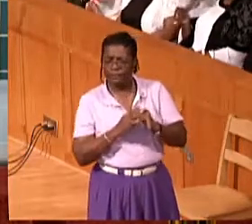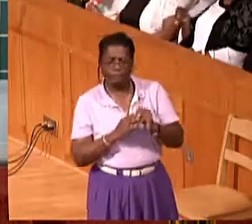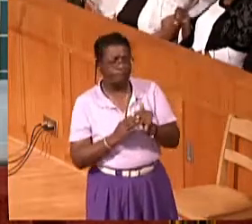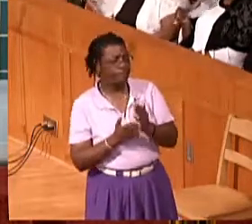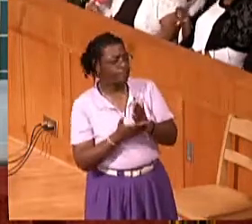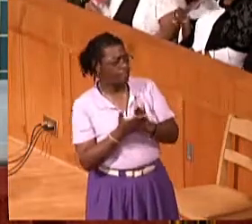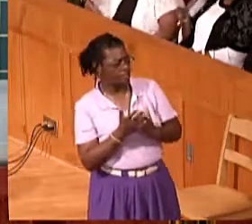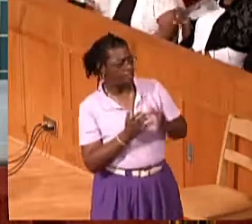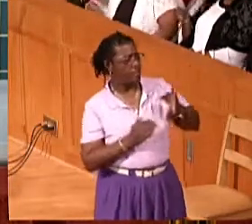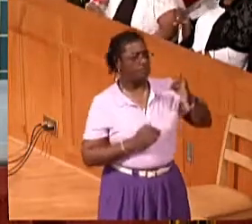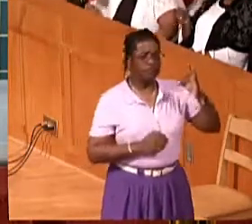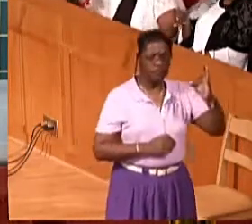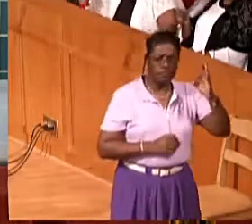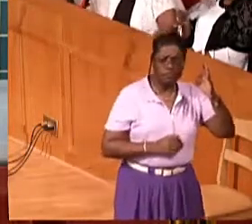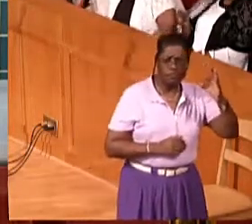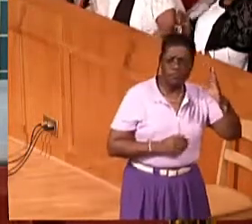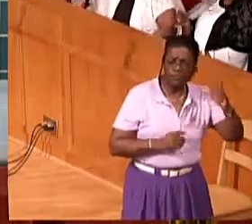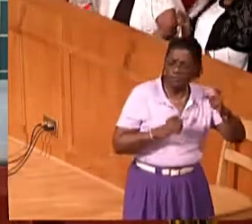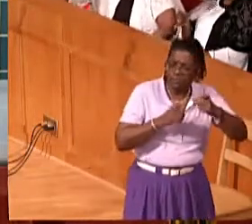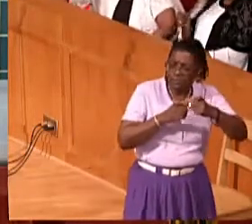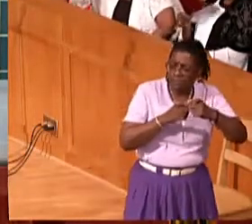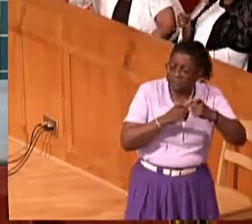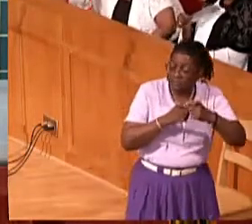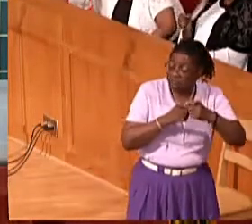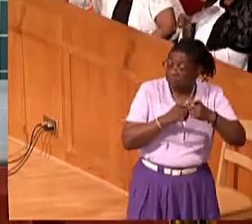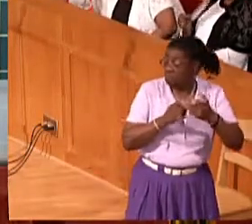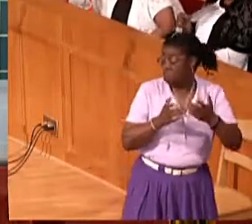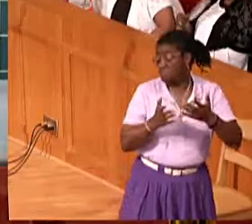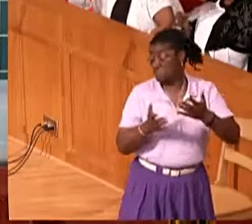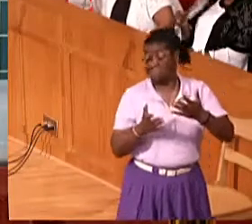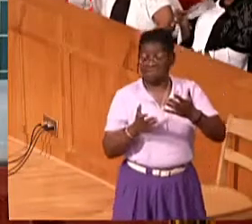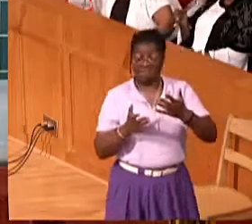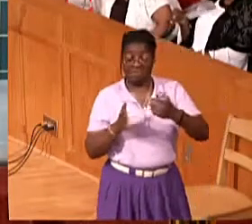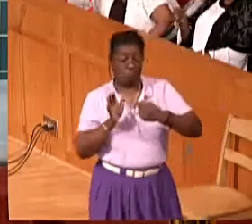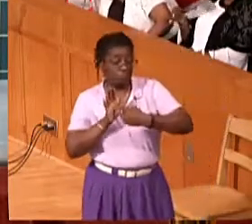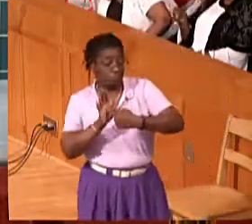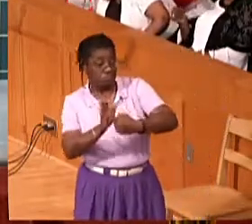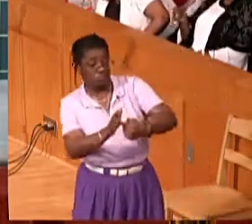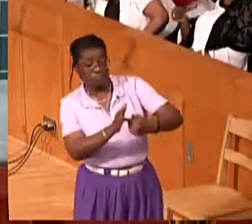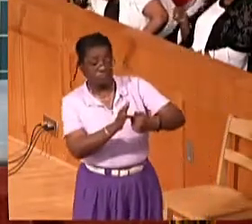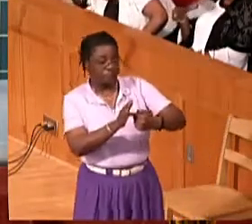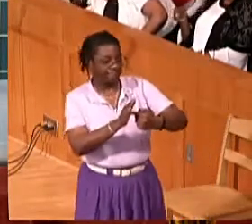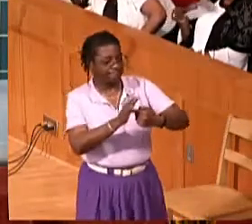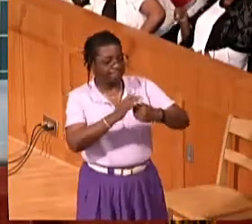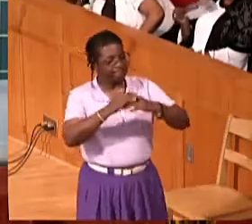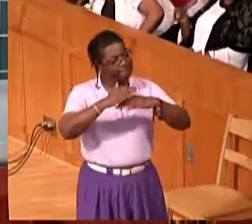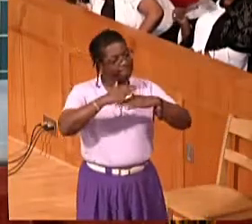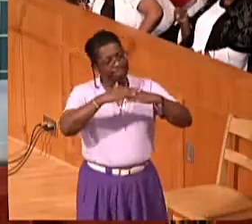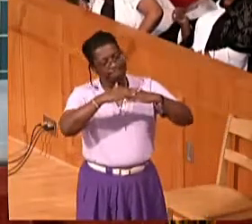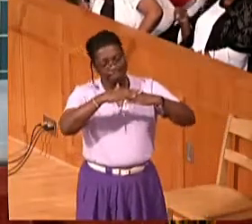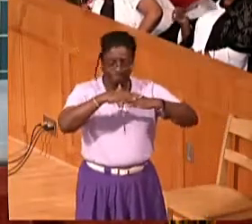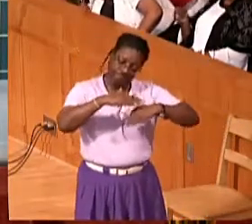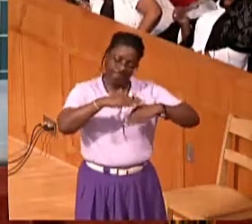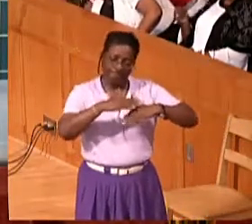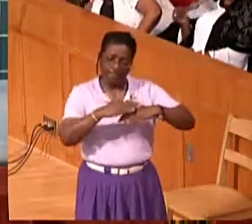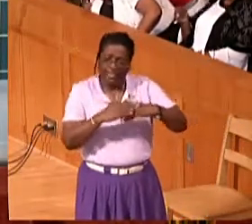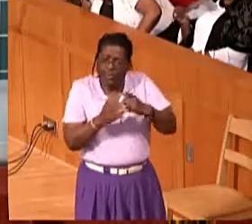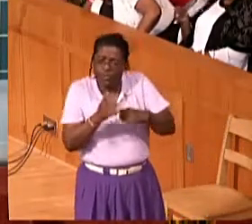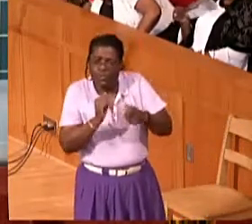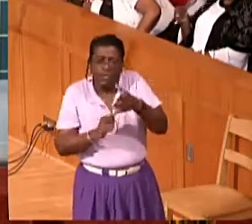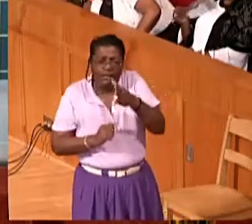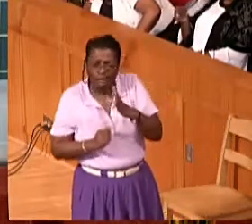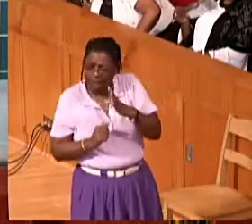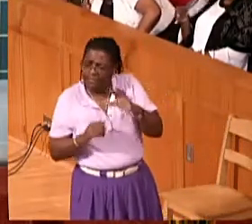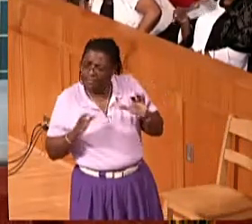to make you realize that you've been coming short of what God has done for you. Every time I think about